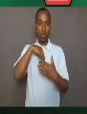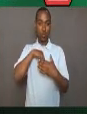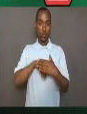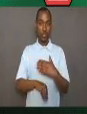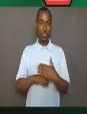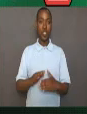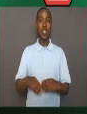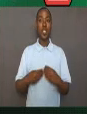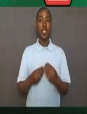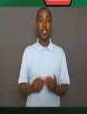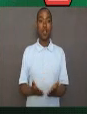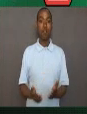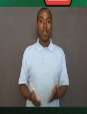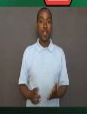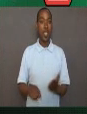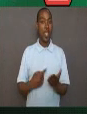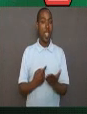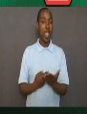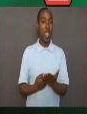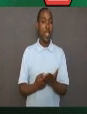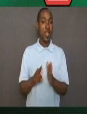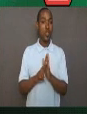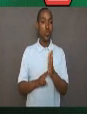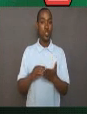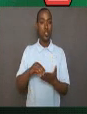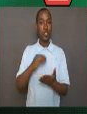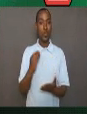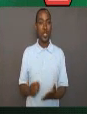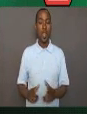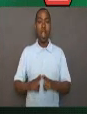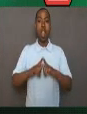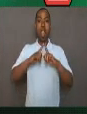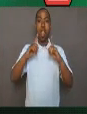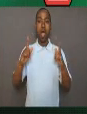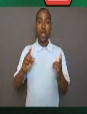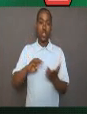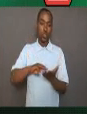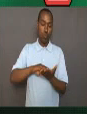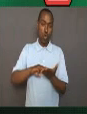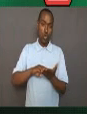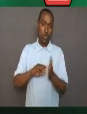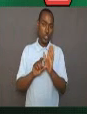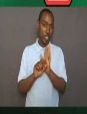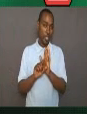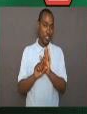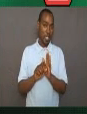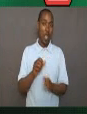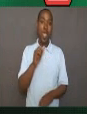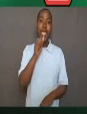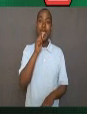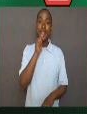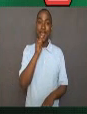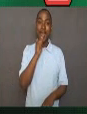As we have learned throughout this unit, large molecules such as starch